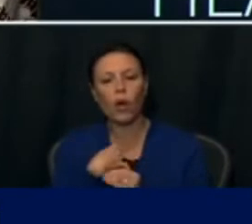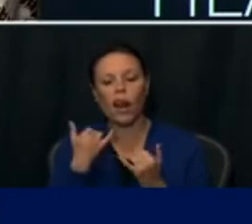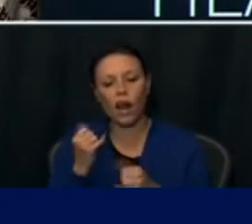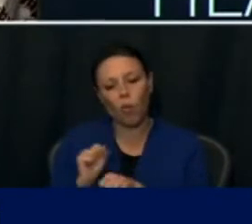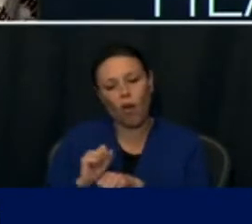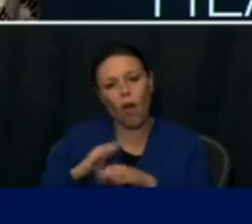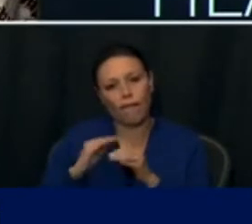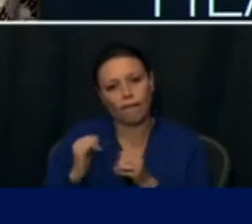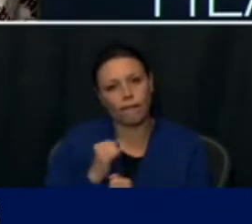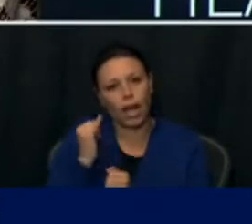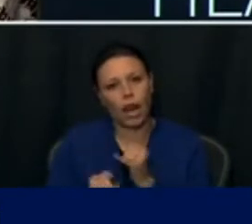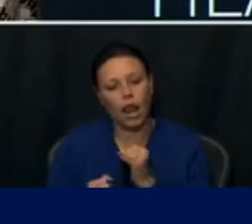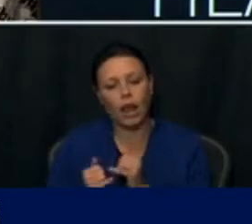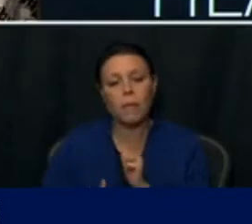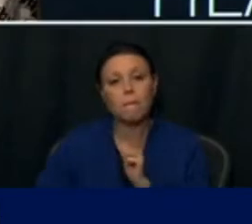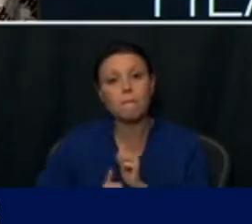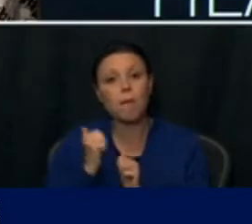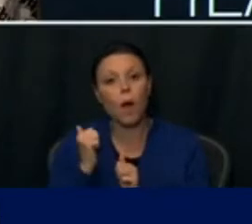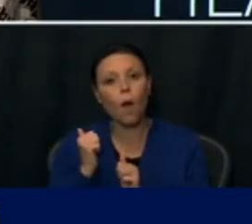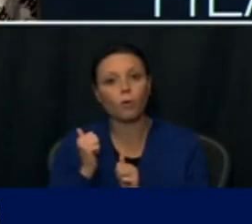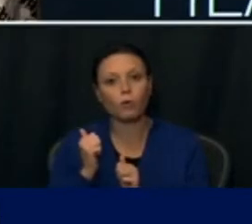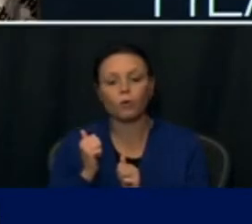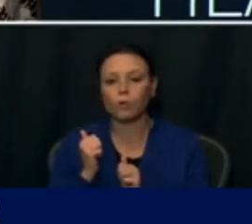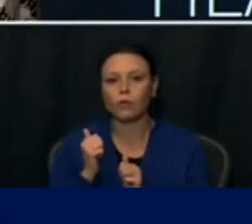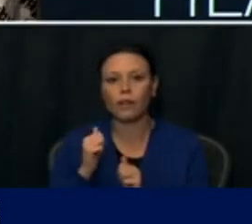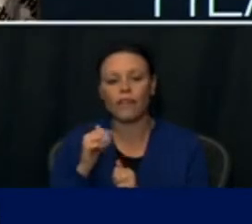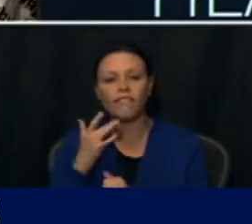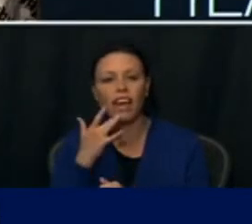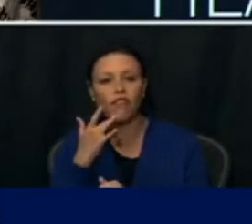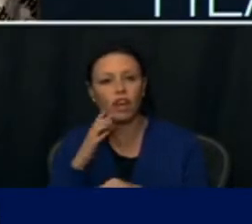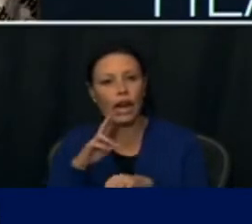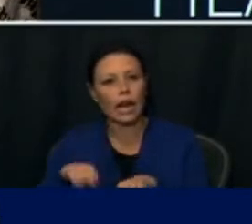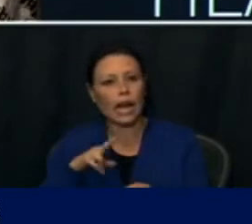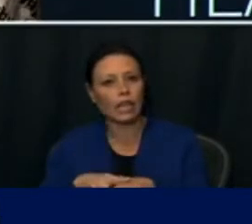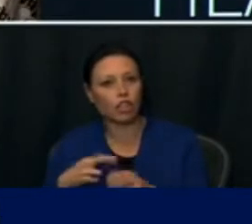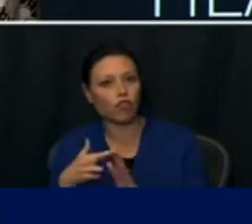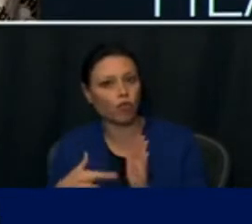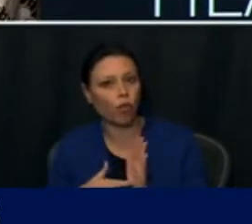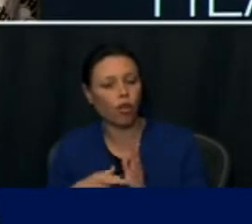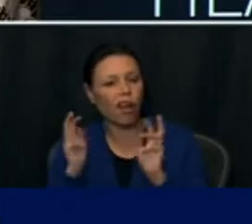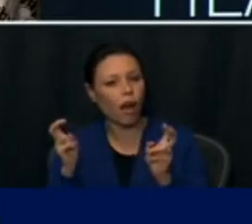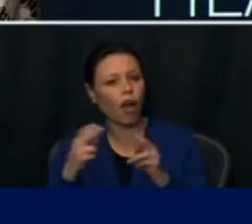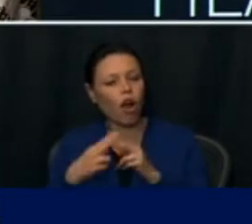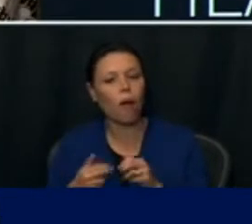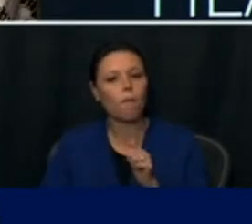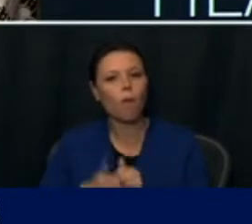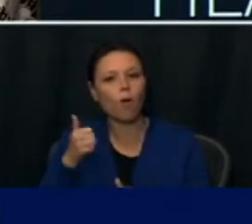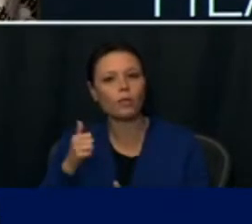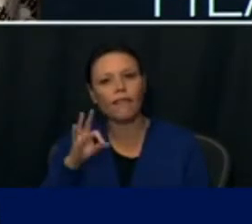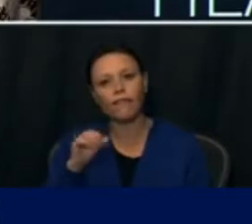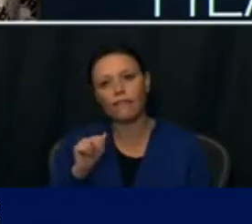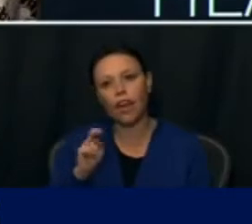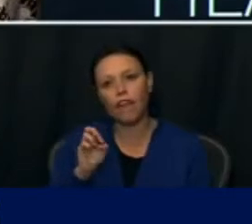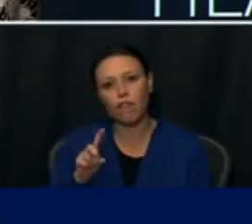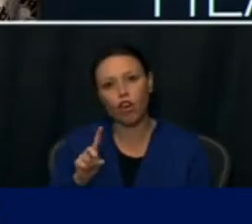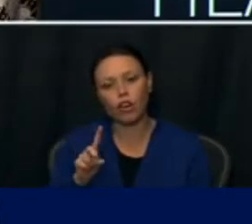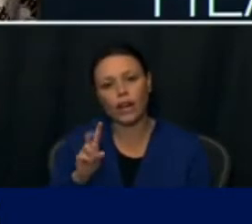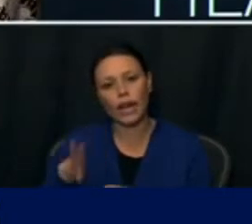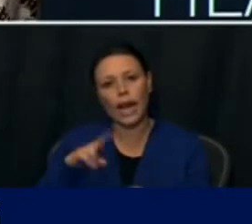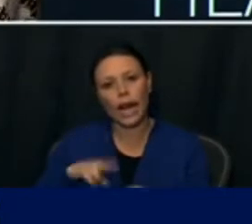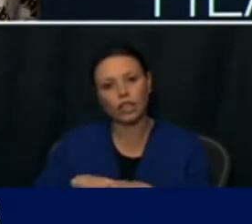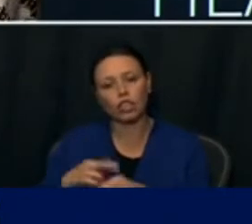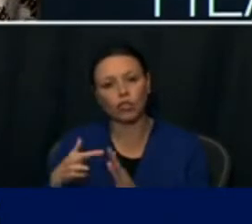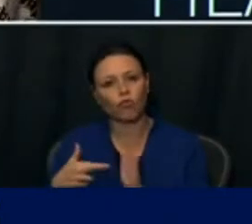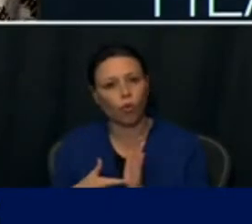finalizing the most favored nation rule remember that name most favored nation rule